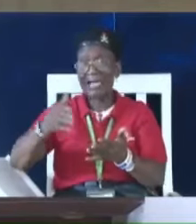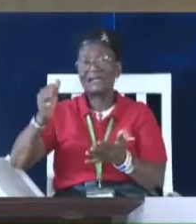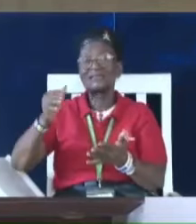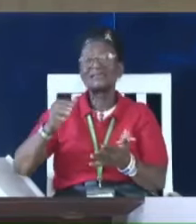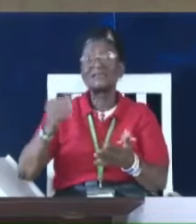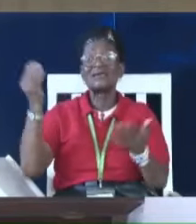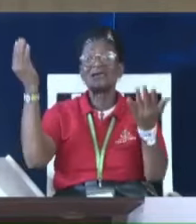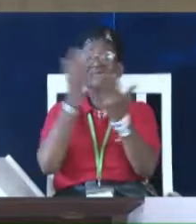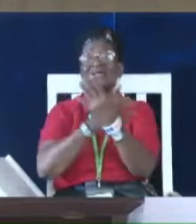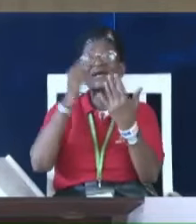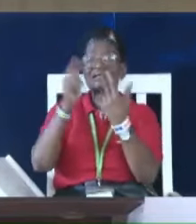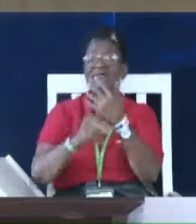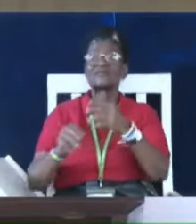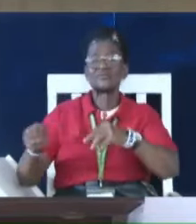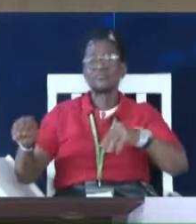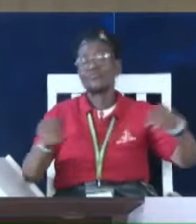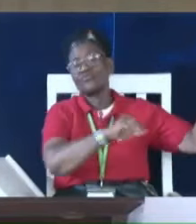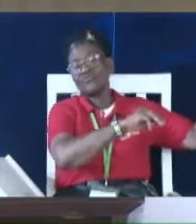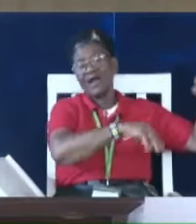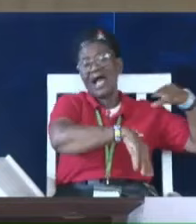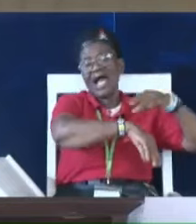darkness move out of the way.